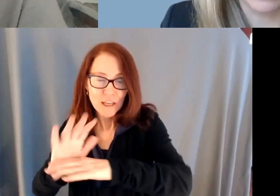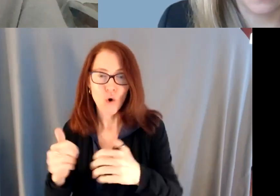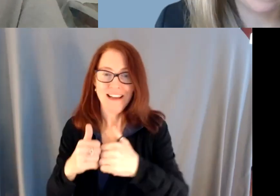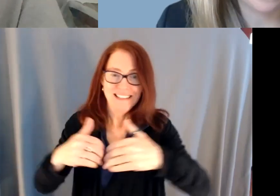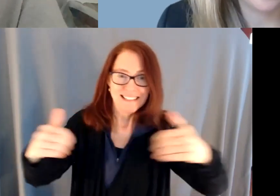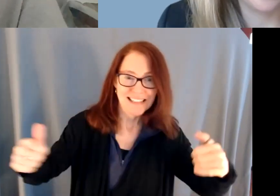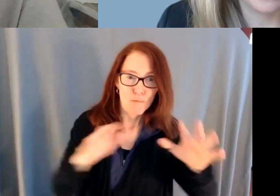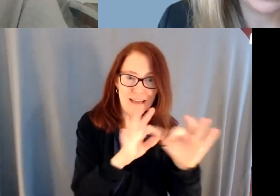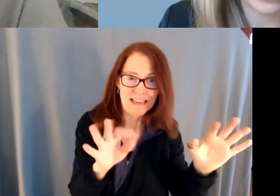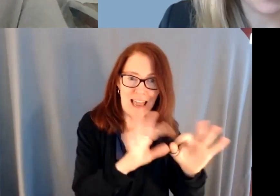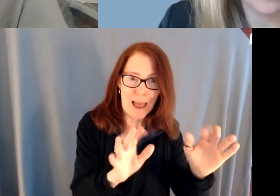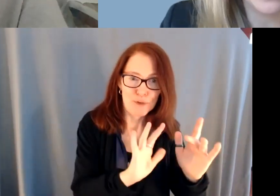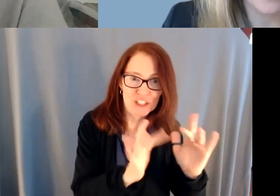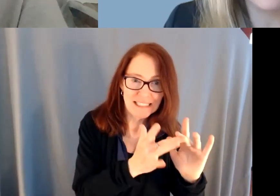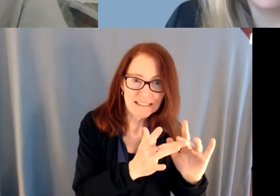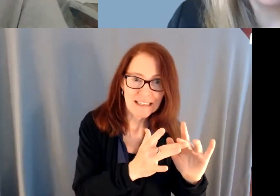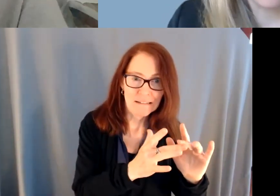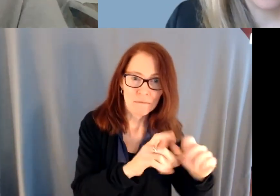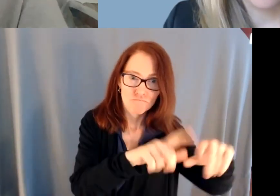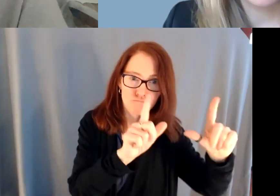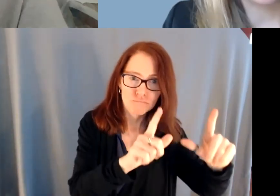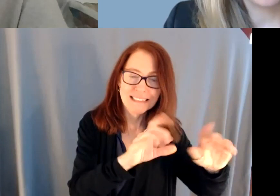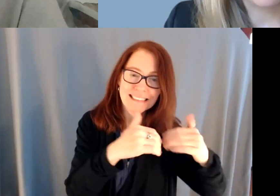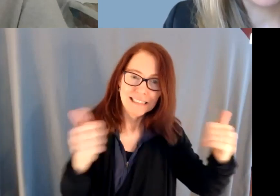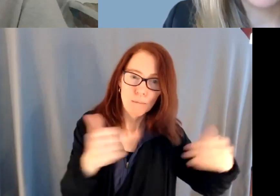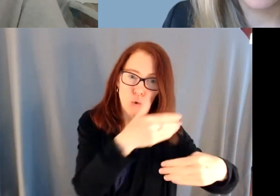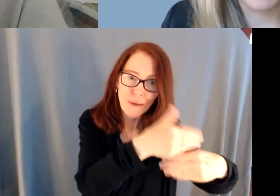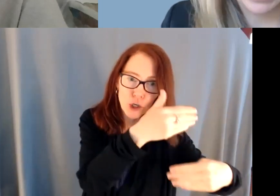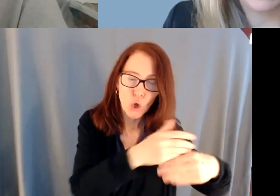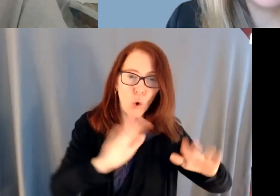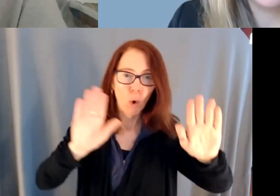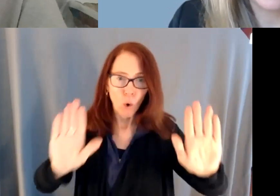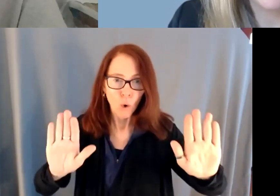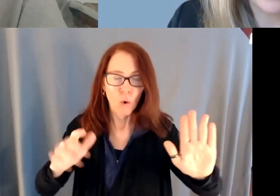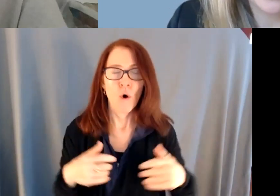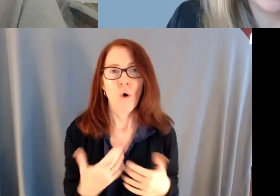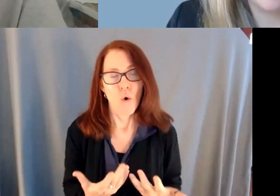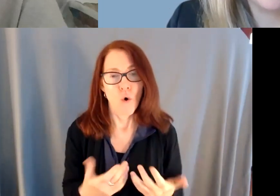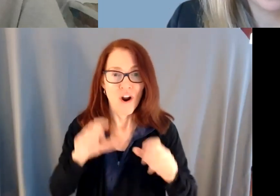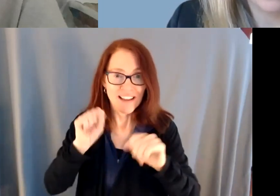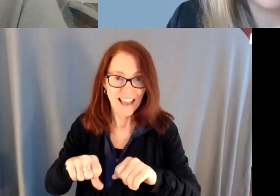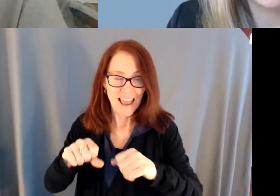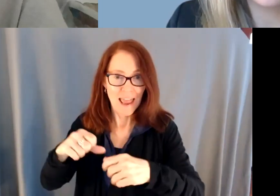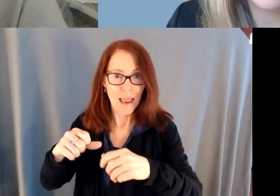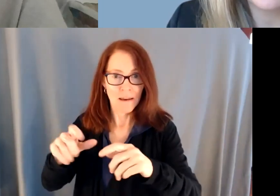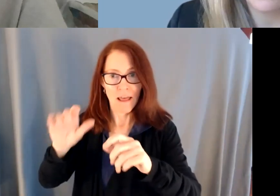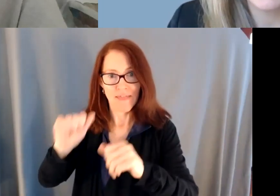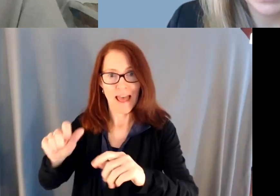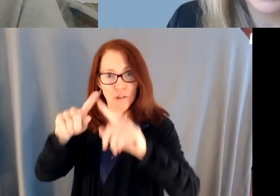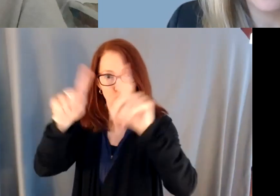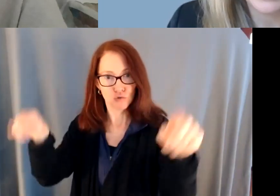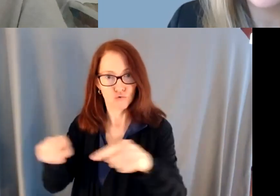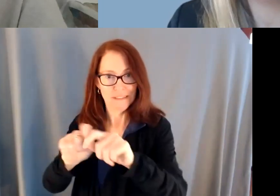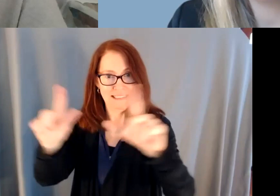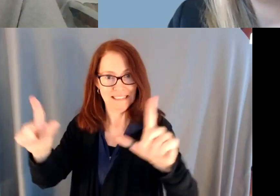separate, in a separate window, or are you able to stream the captions at the bottom of the screen? How does